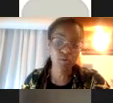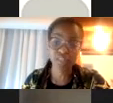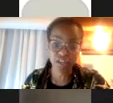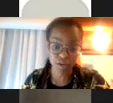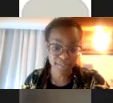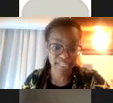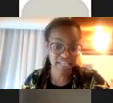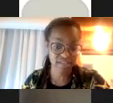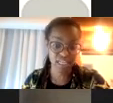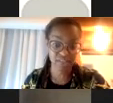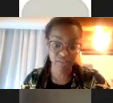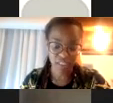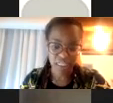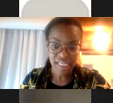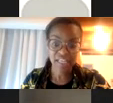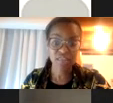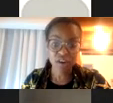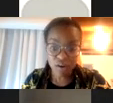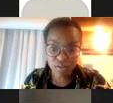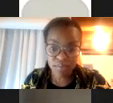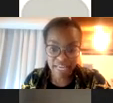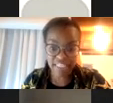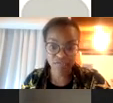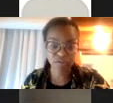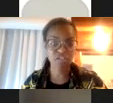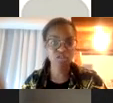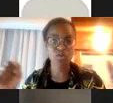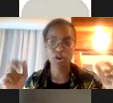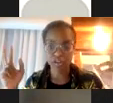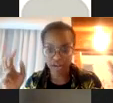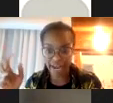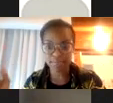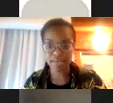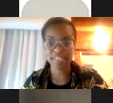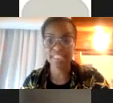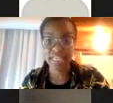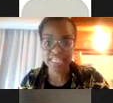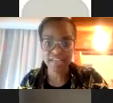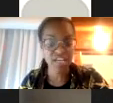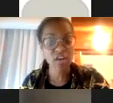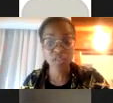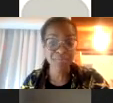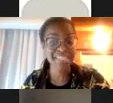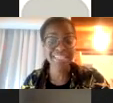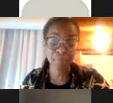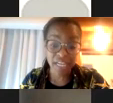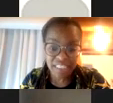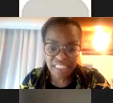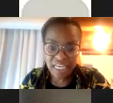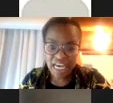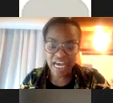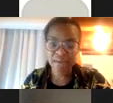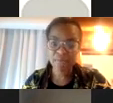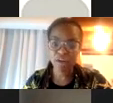selfish, morally corrupt, and even evil. And though the basis for these so-called crack baby studies have not only been